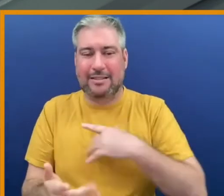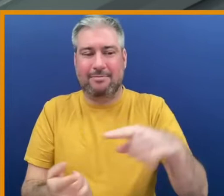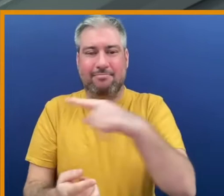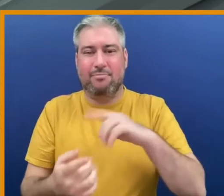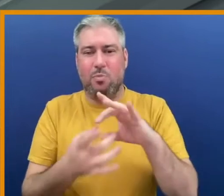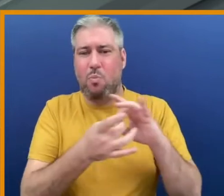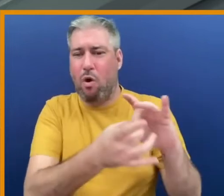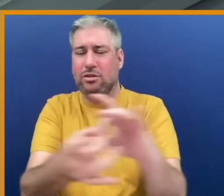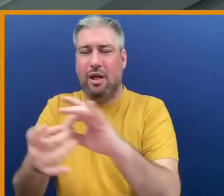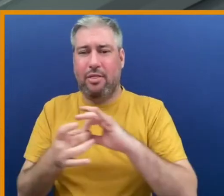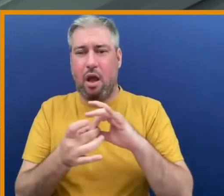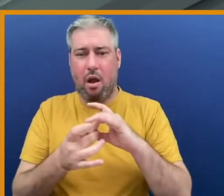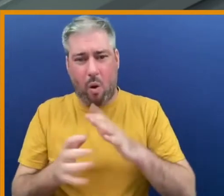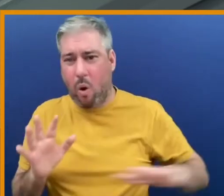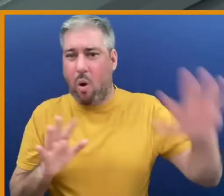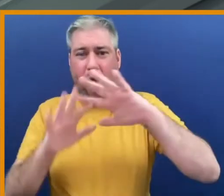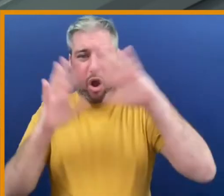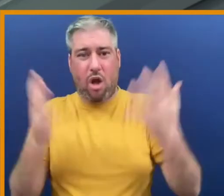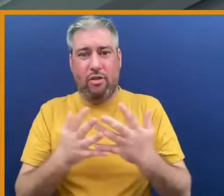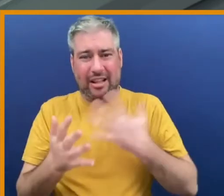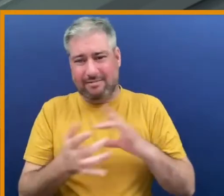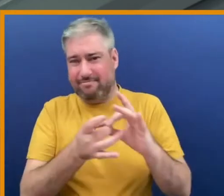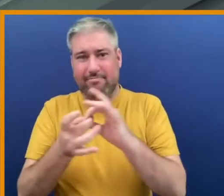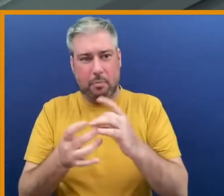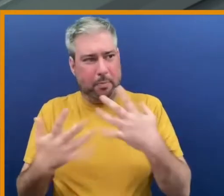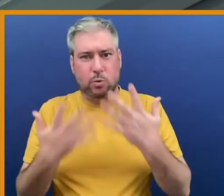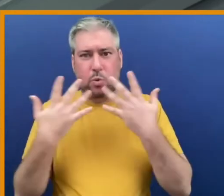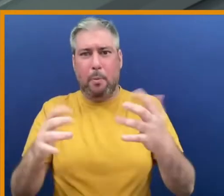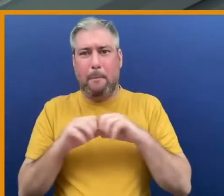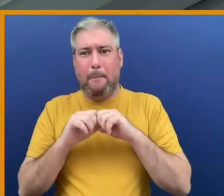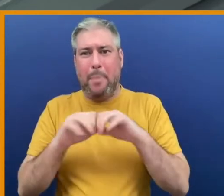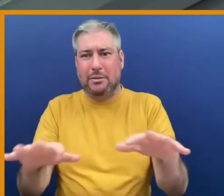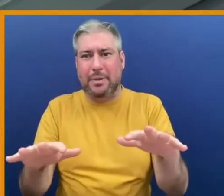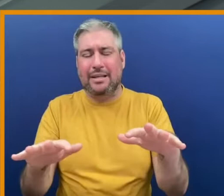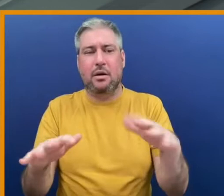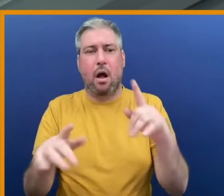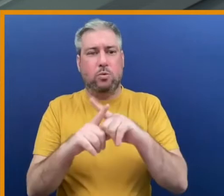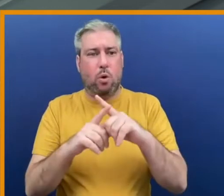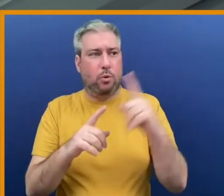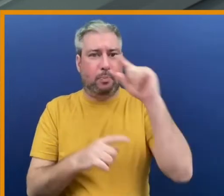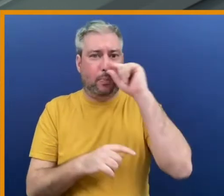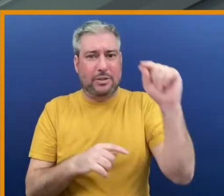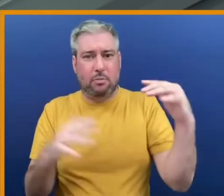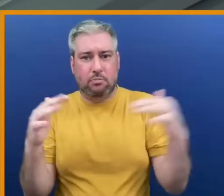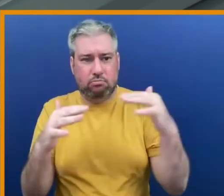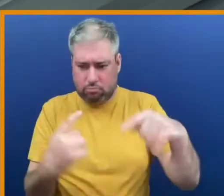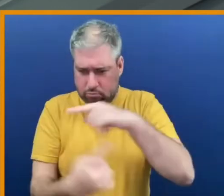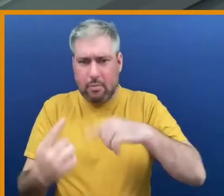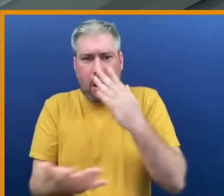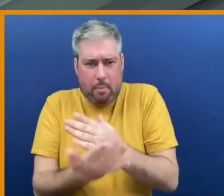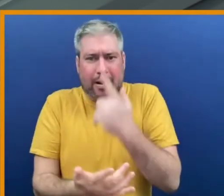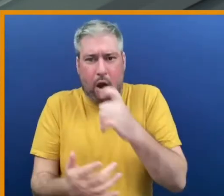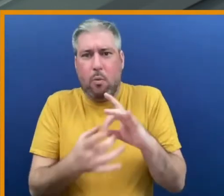through Putin's war that we can collaborate internationally at pace. But the question is, will we, when it comes to the